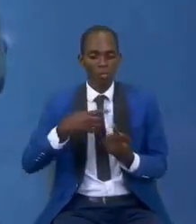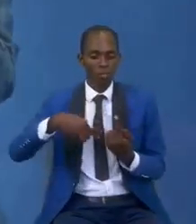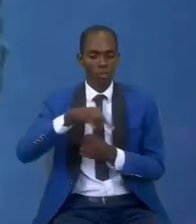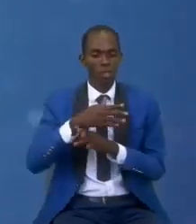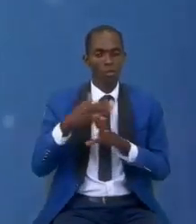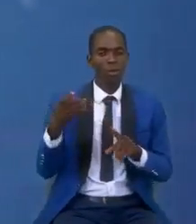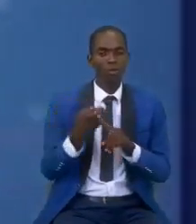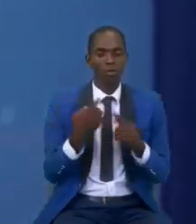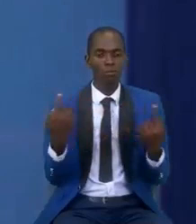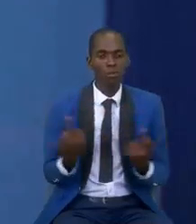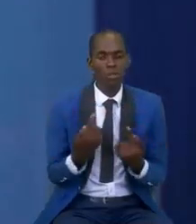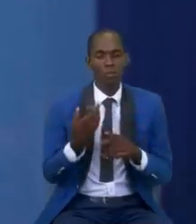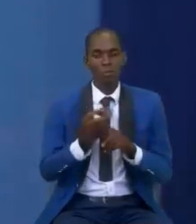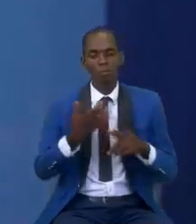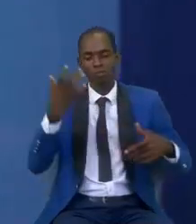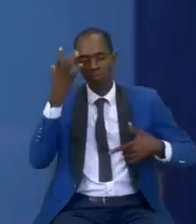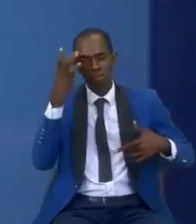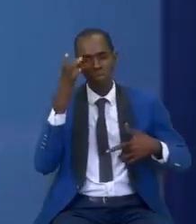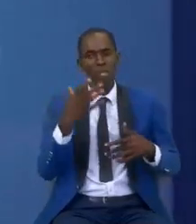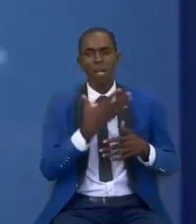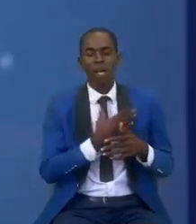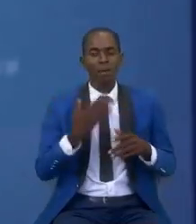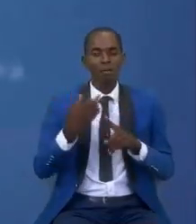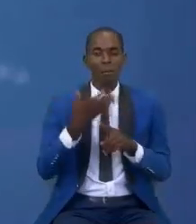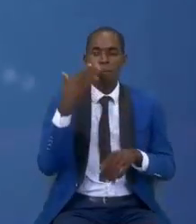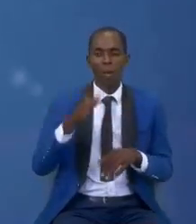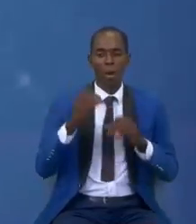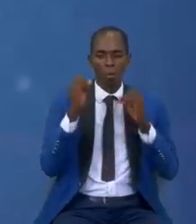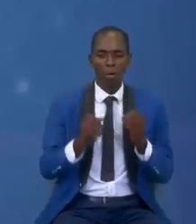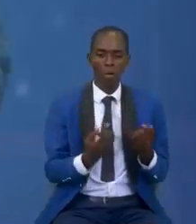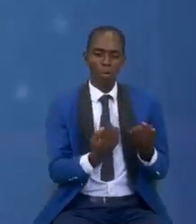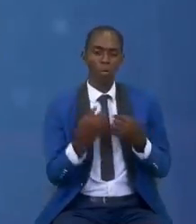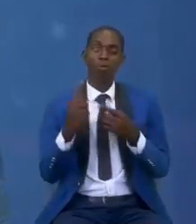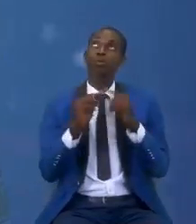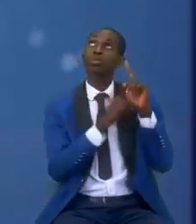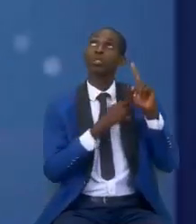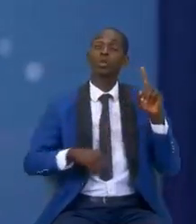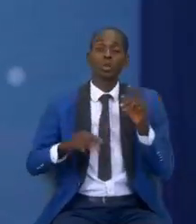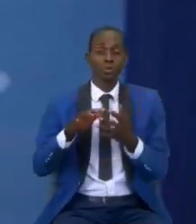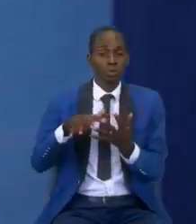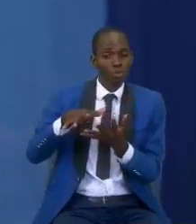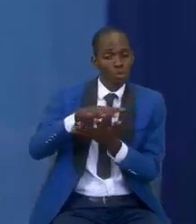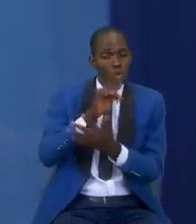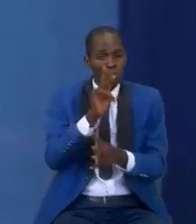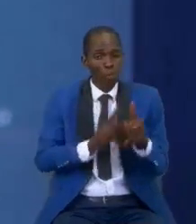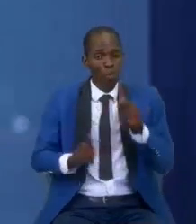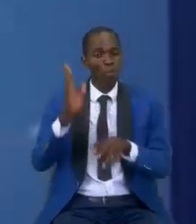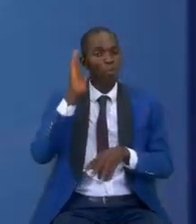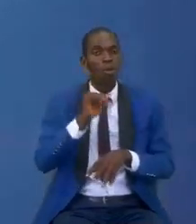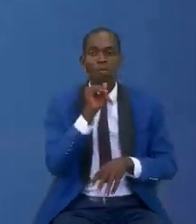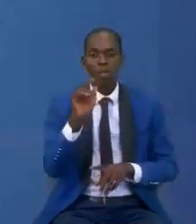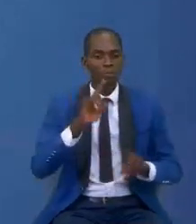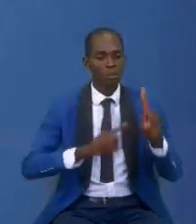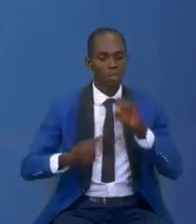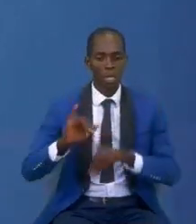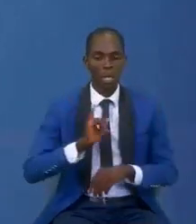said, those inhabitants will not say, I am sick. Why? The people that dwell